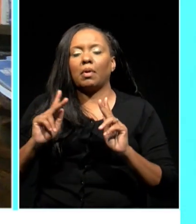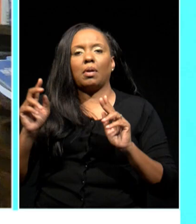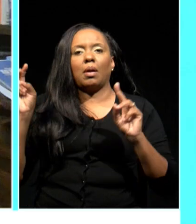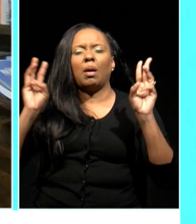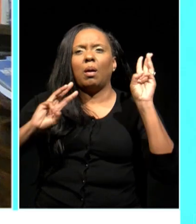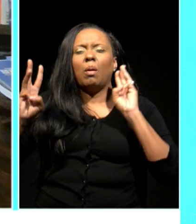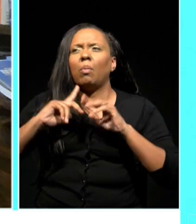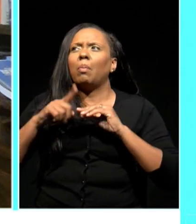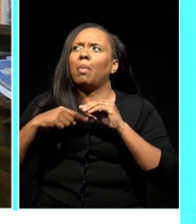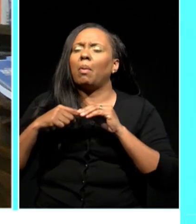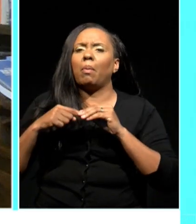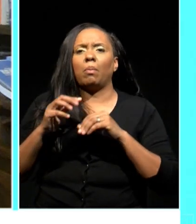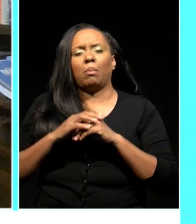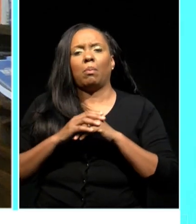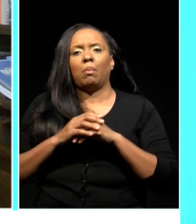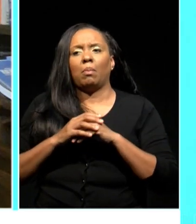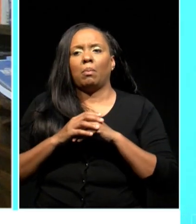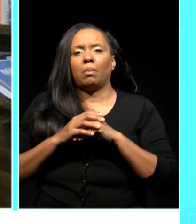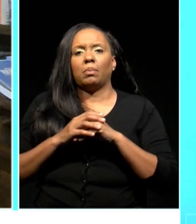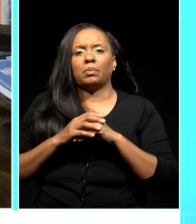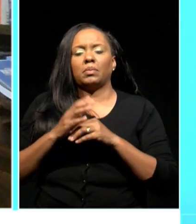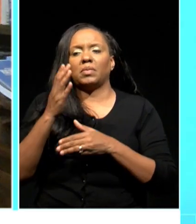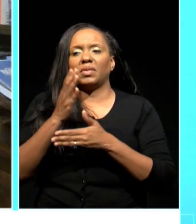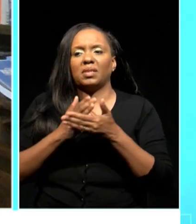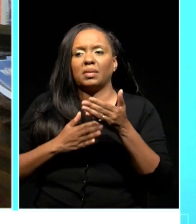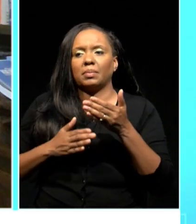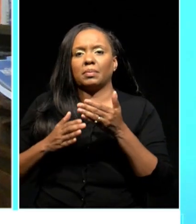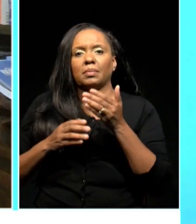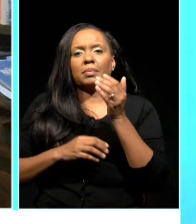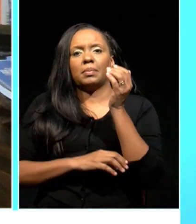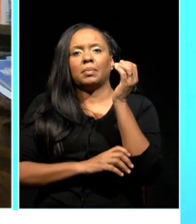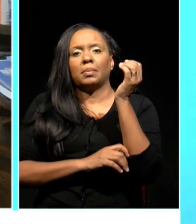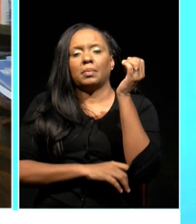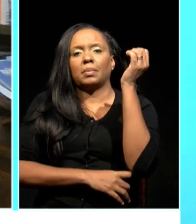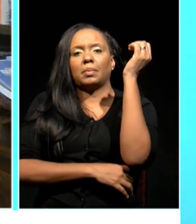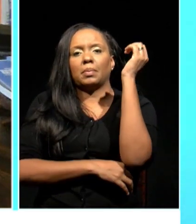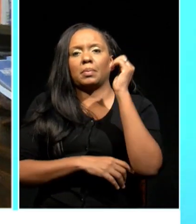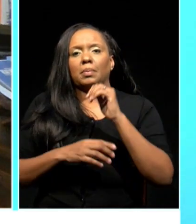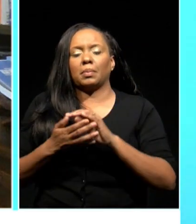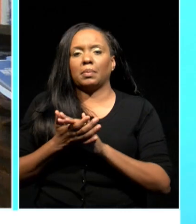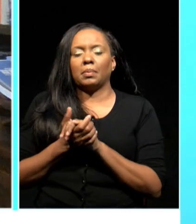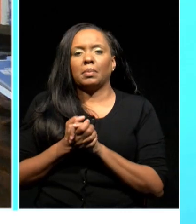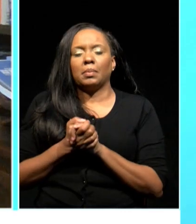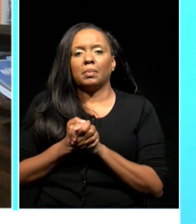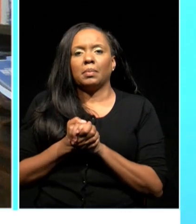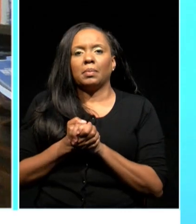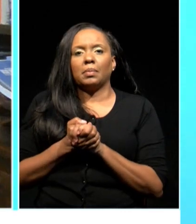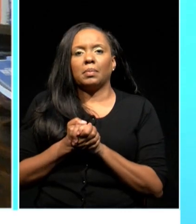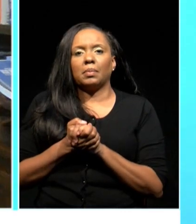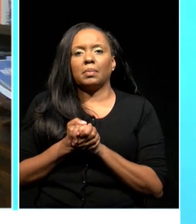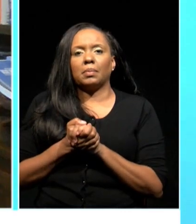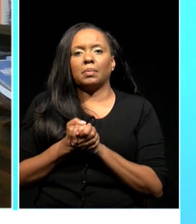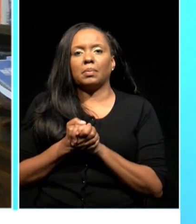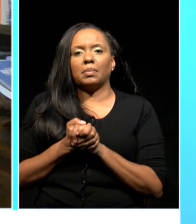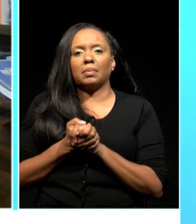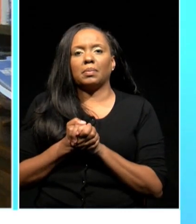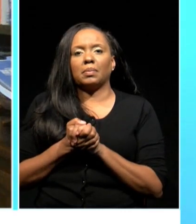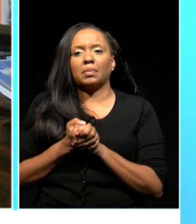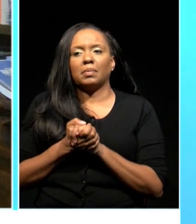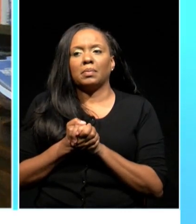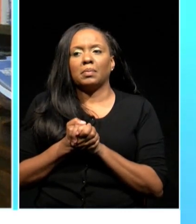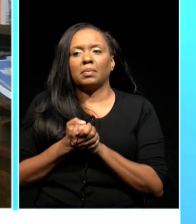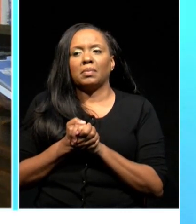platform, that even the candidates themselves would routinely not, in fact, recognize Verla,